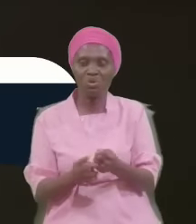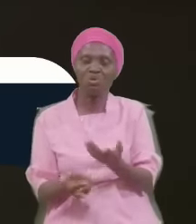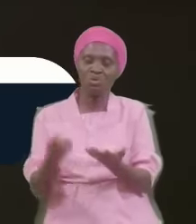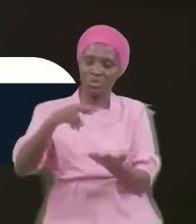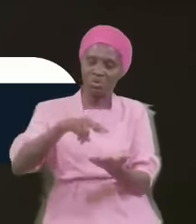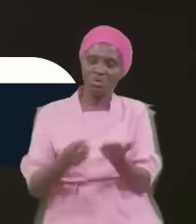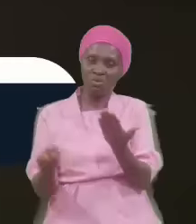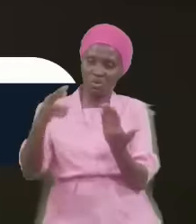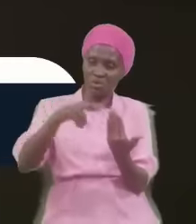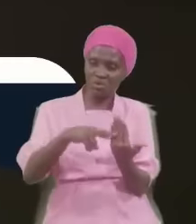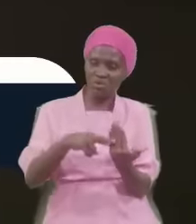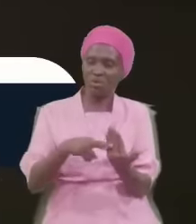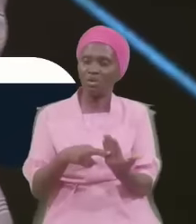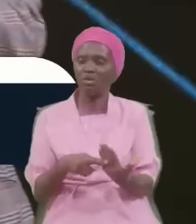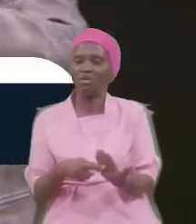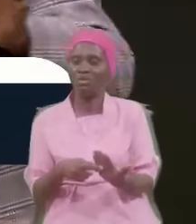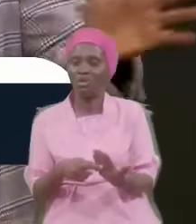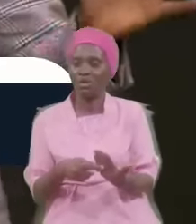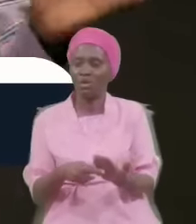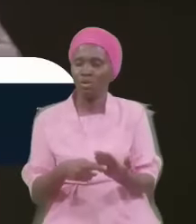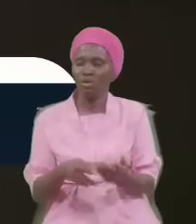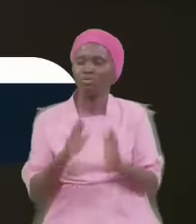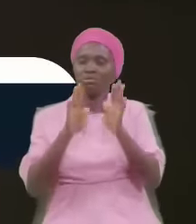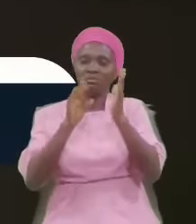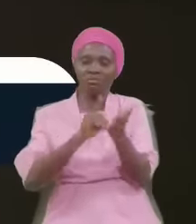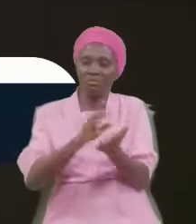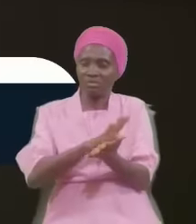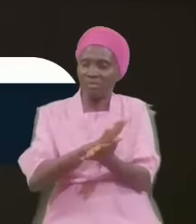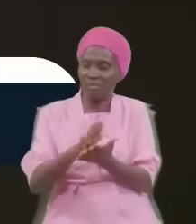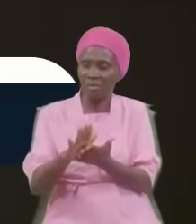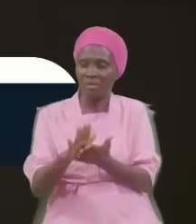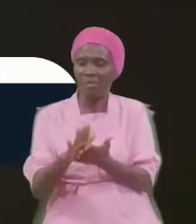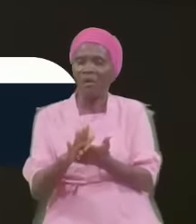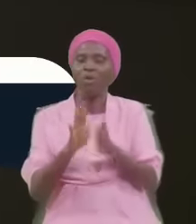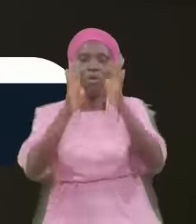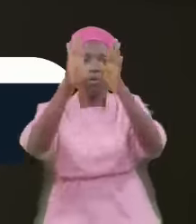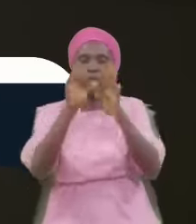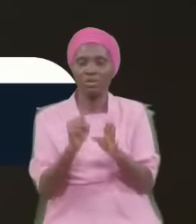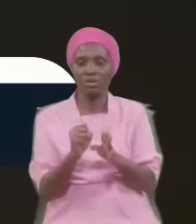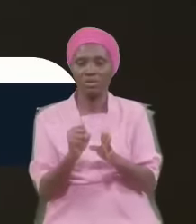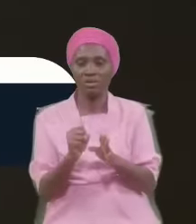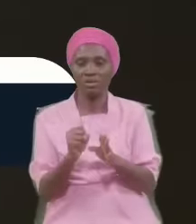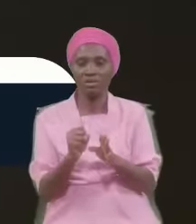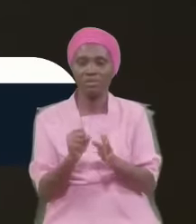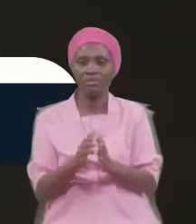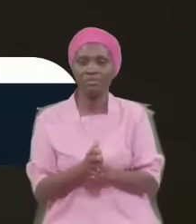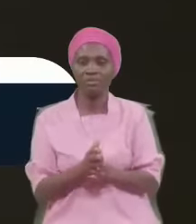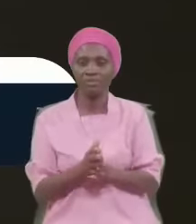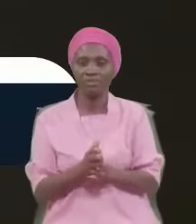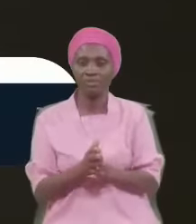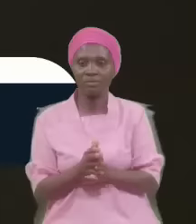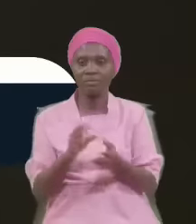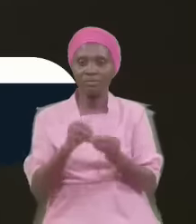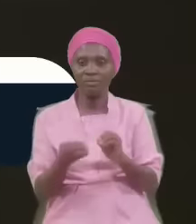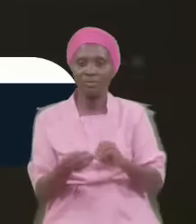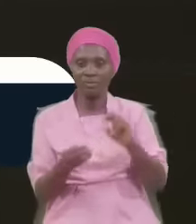yourself that this is a way simplified to restoring supernatural wonders.